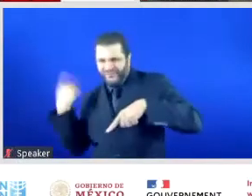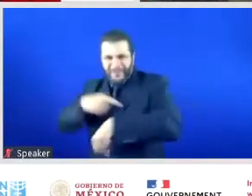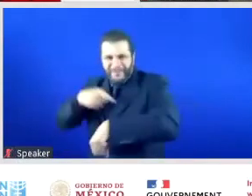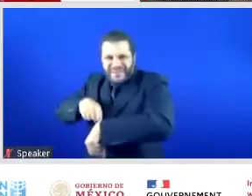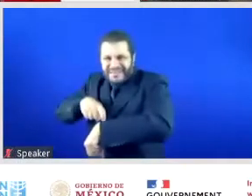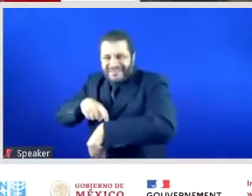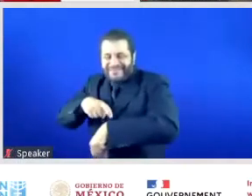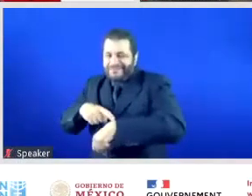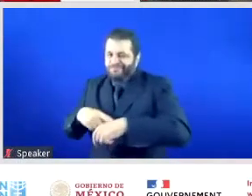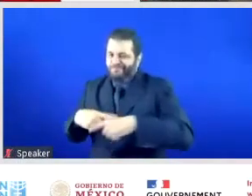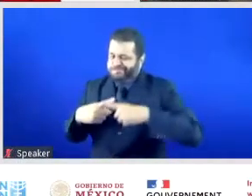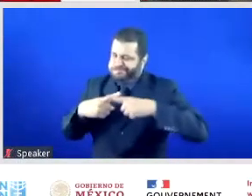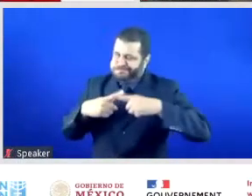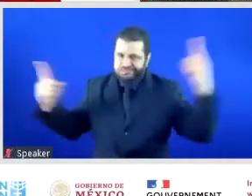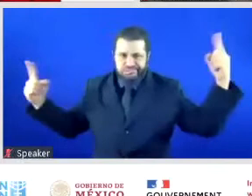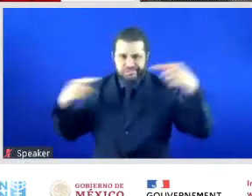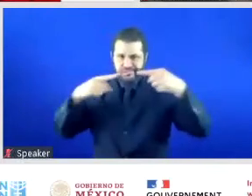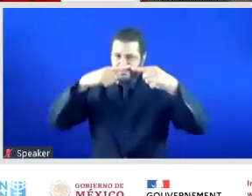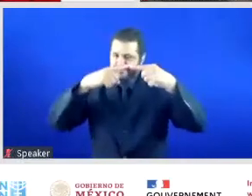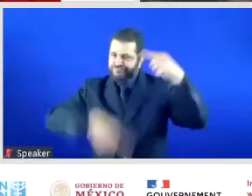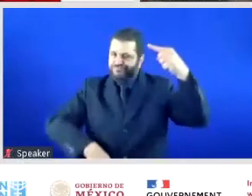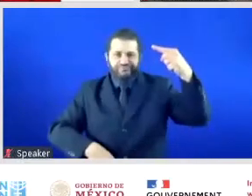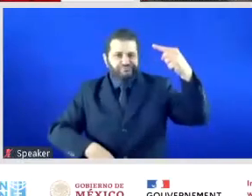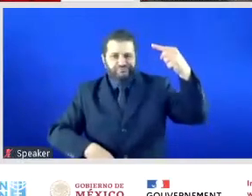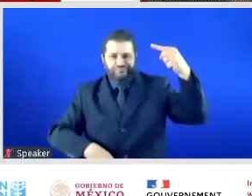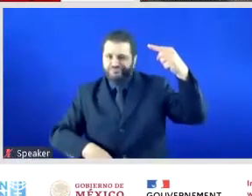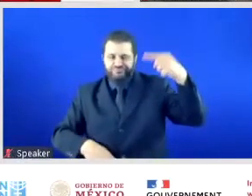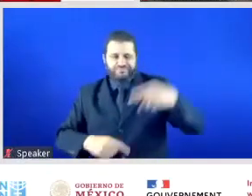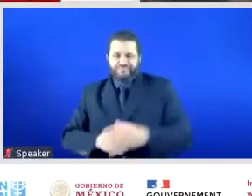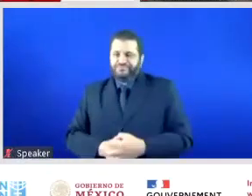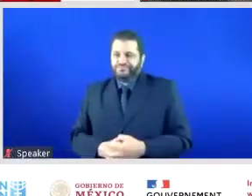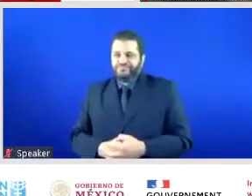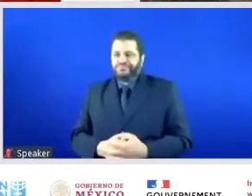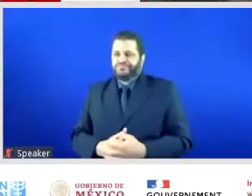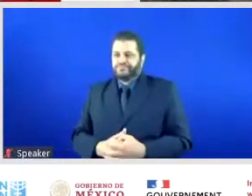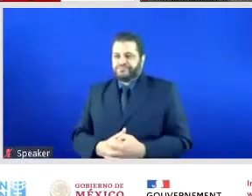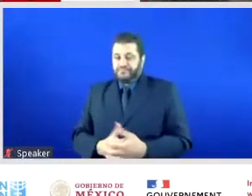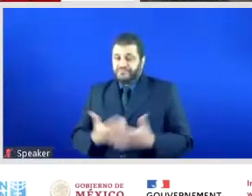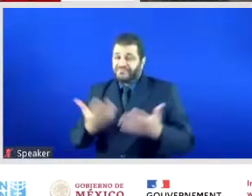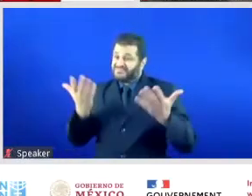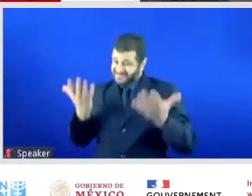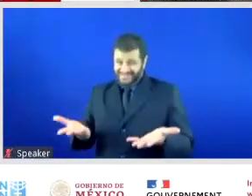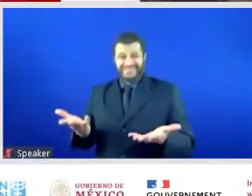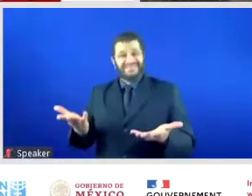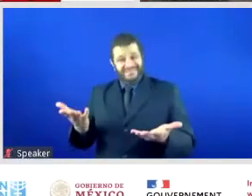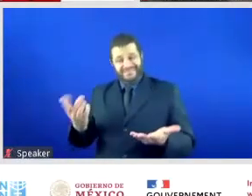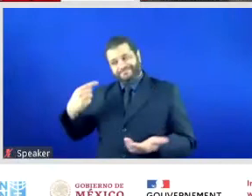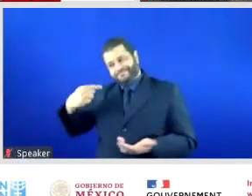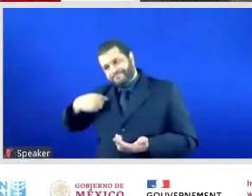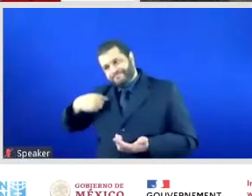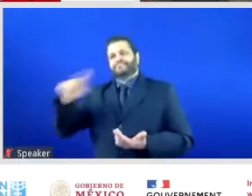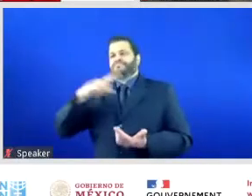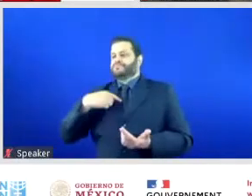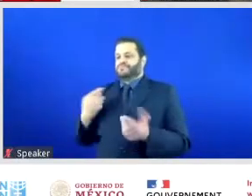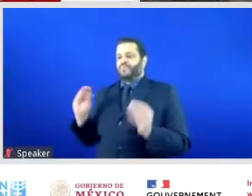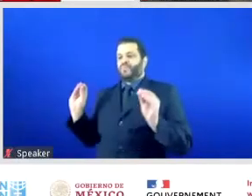new power, the youth culture, is now asking these questions. And there is something, you know,